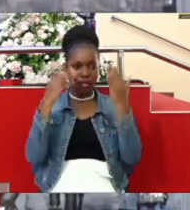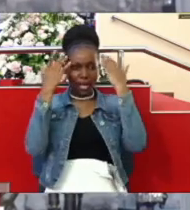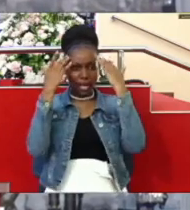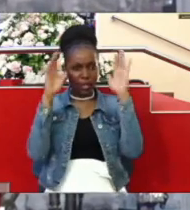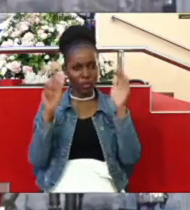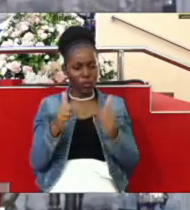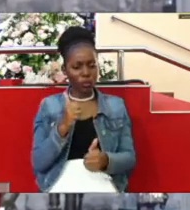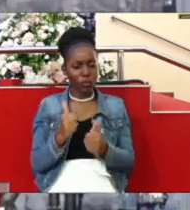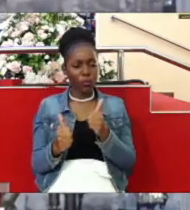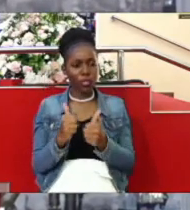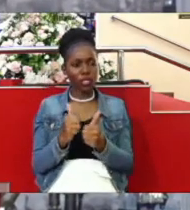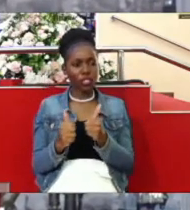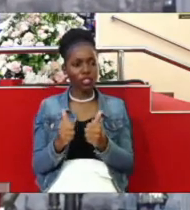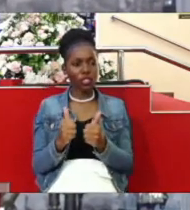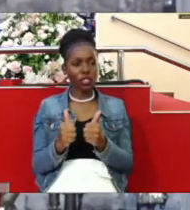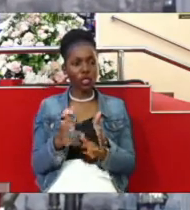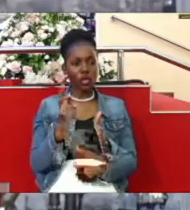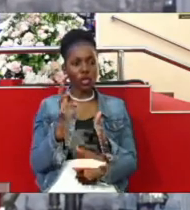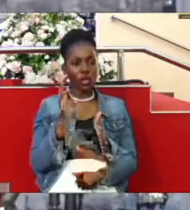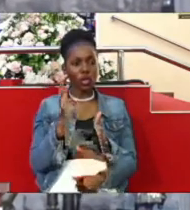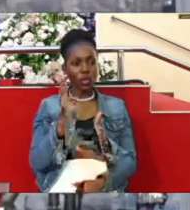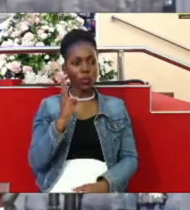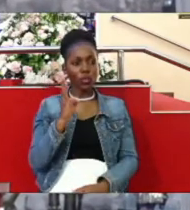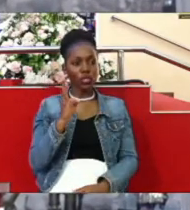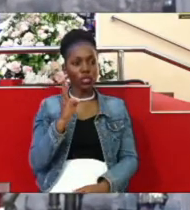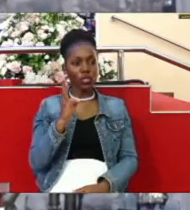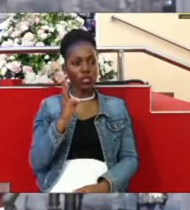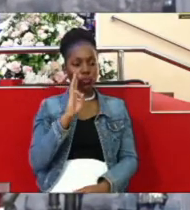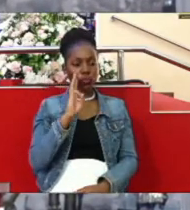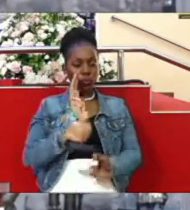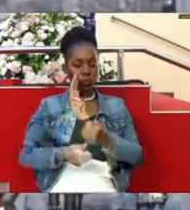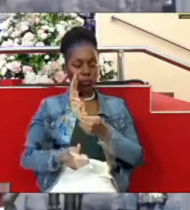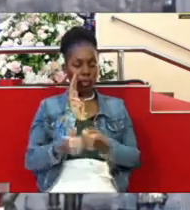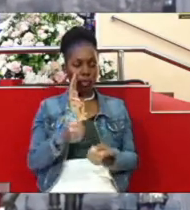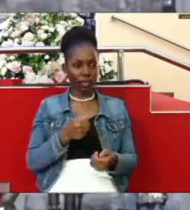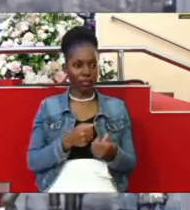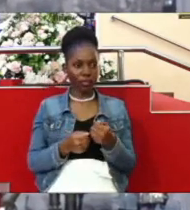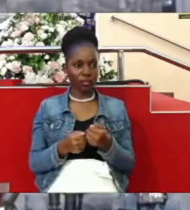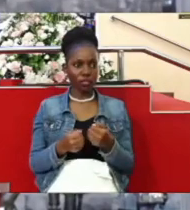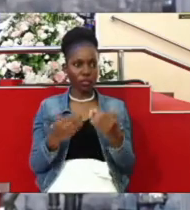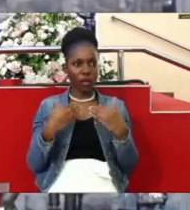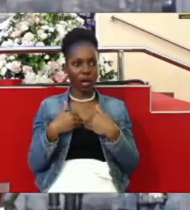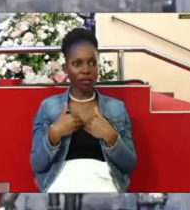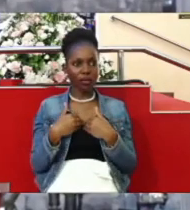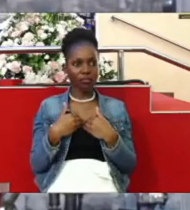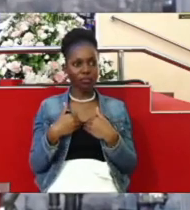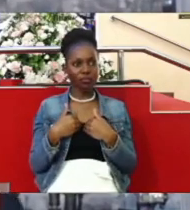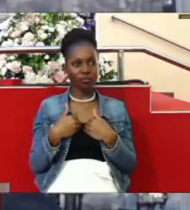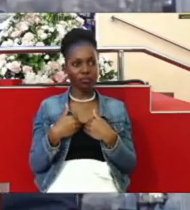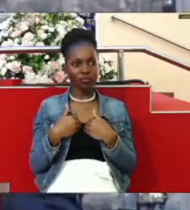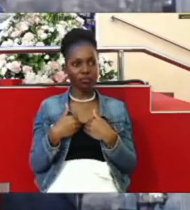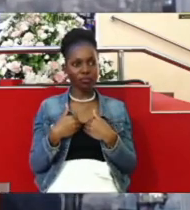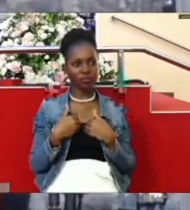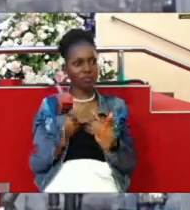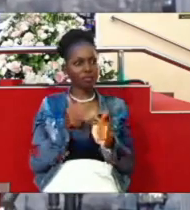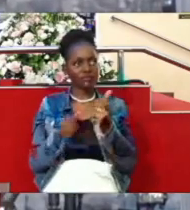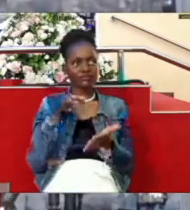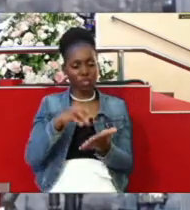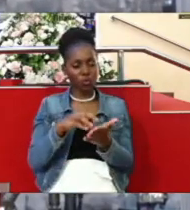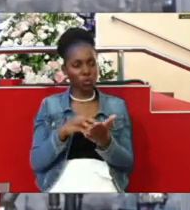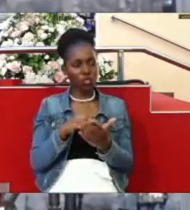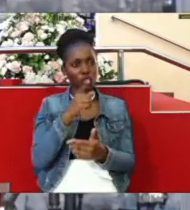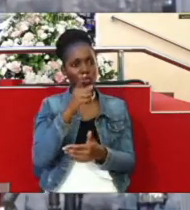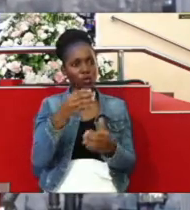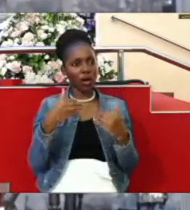uko katika kisima kigani. I don't know whether you are at Ezek. Sijui kama uko kisima cha Ezeki. I don't know whether you are